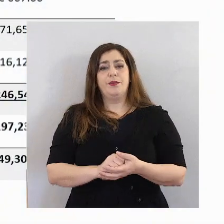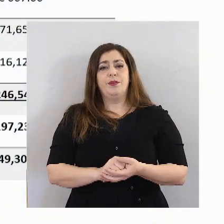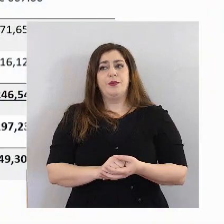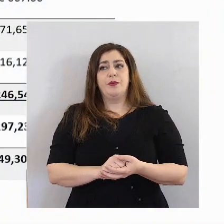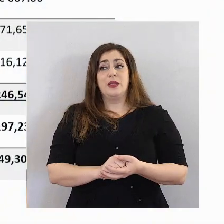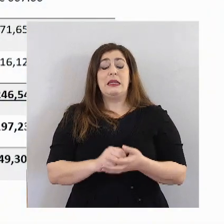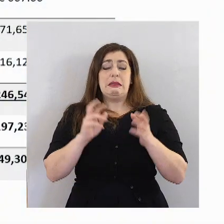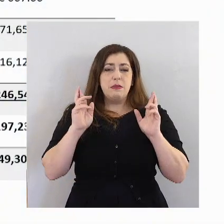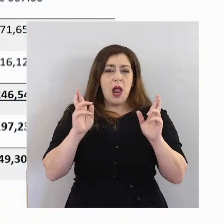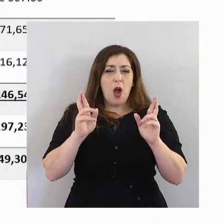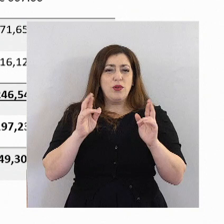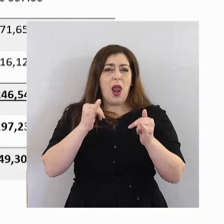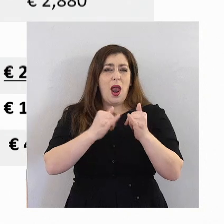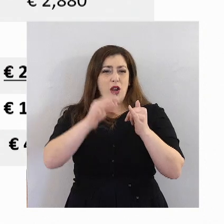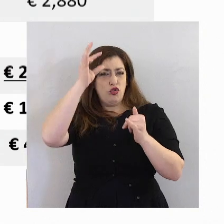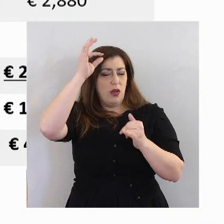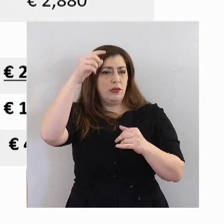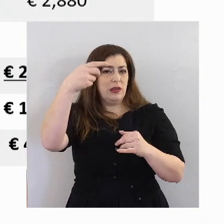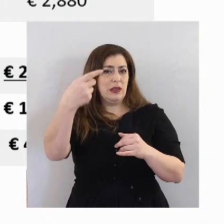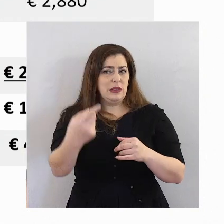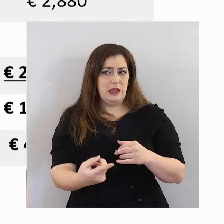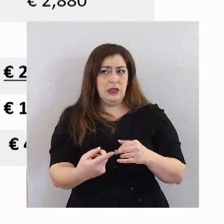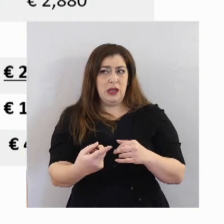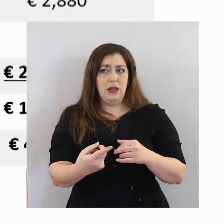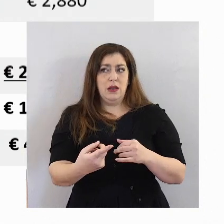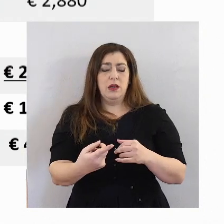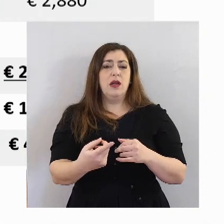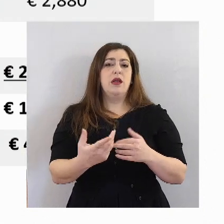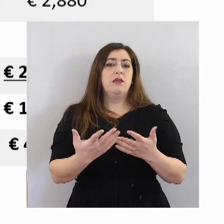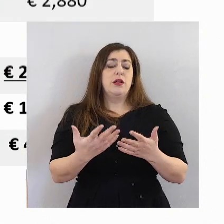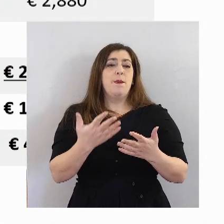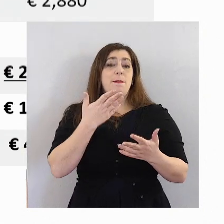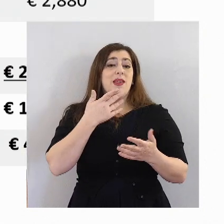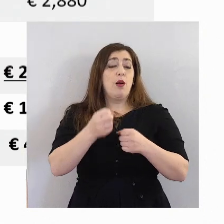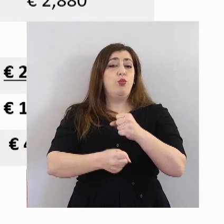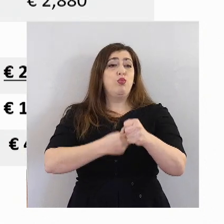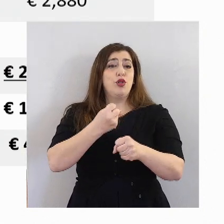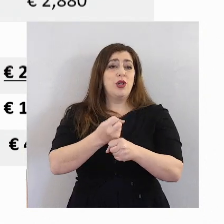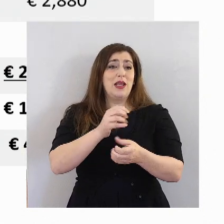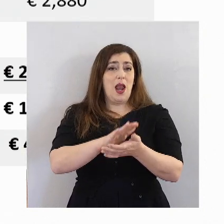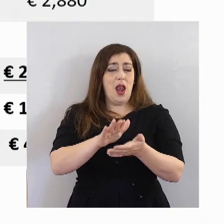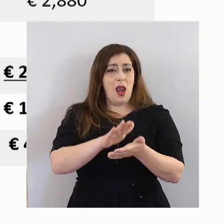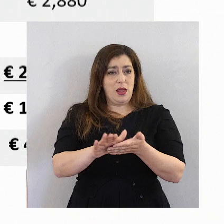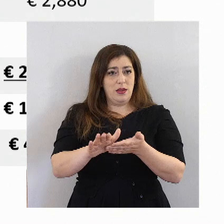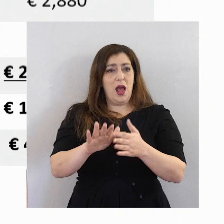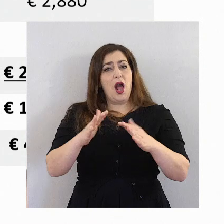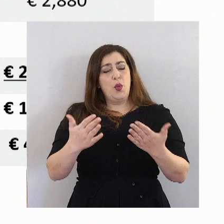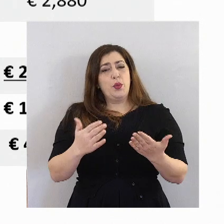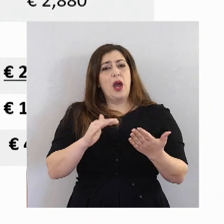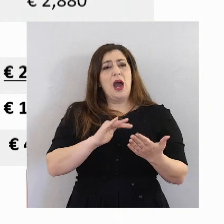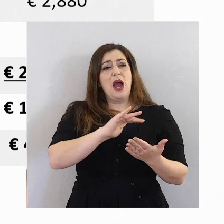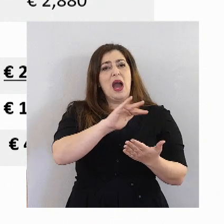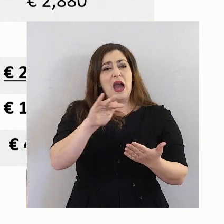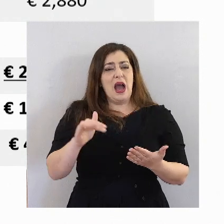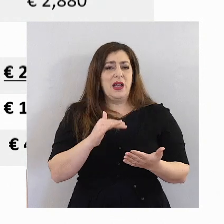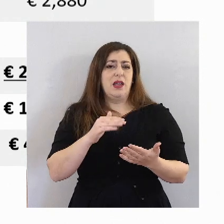the end of next month, which will bring us to the end of the project timeline, we will actually have